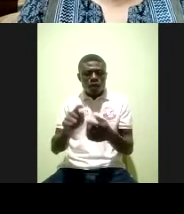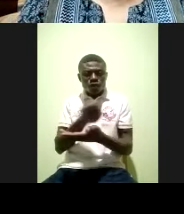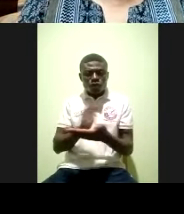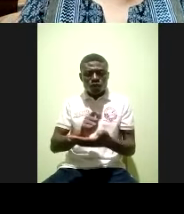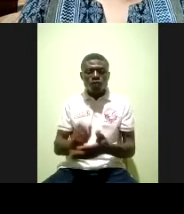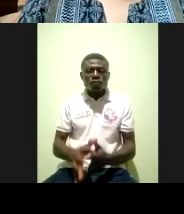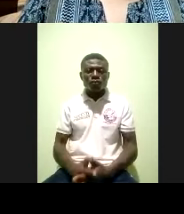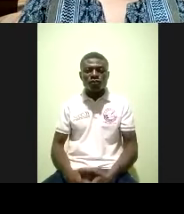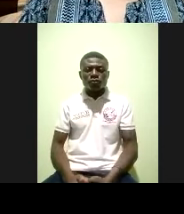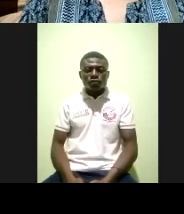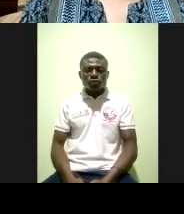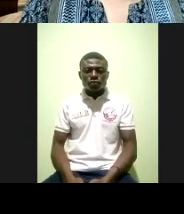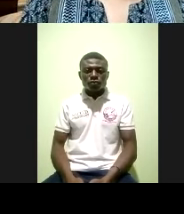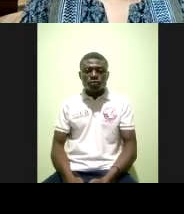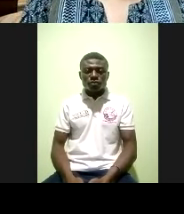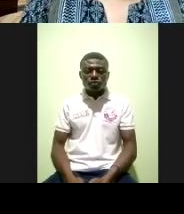Okay. So